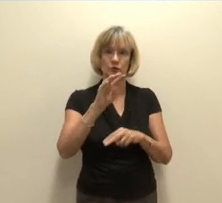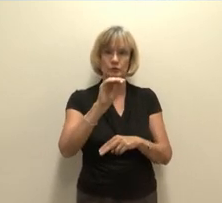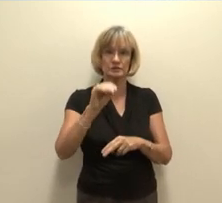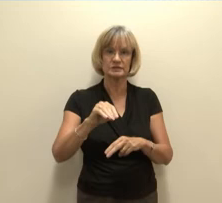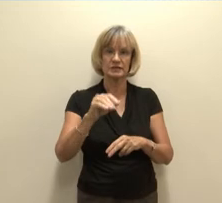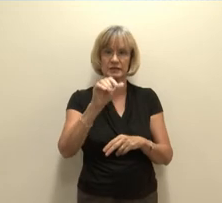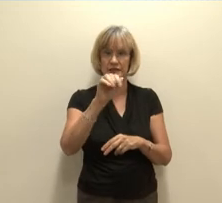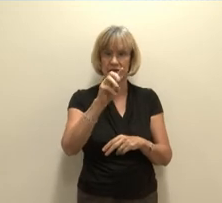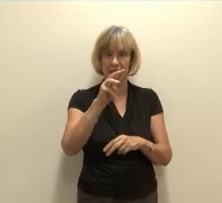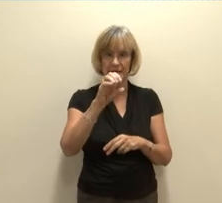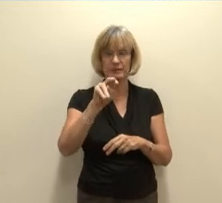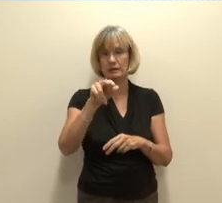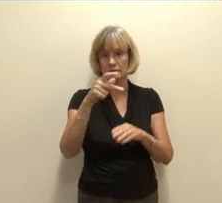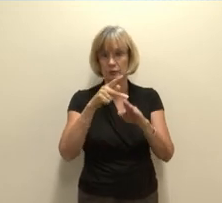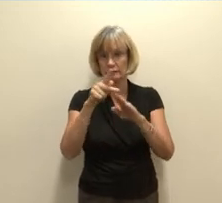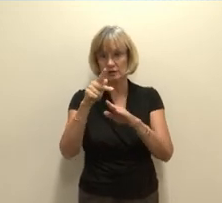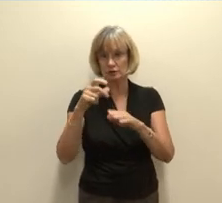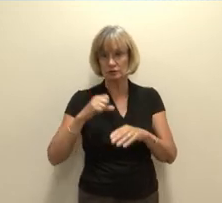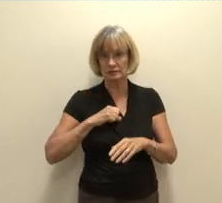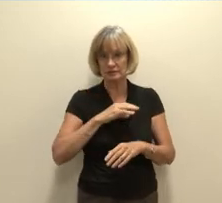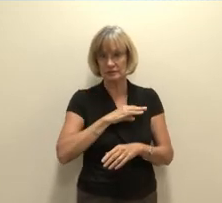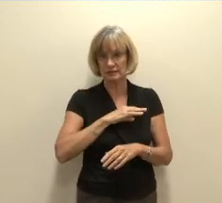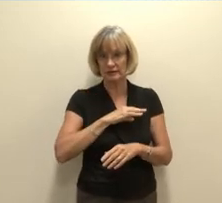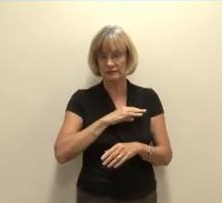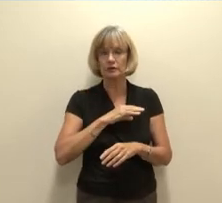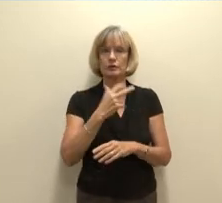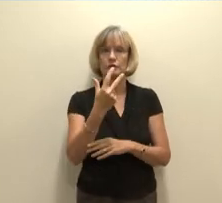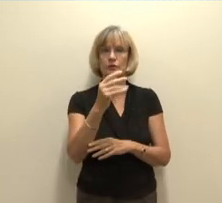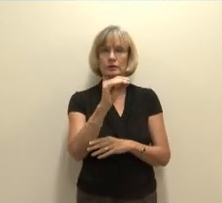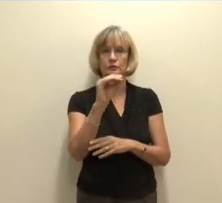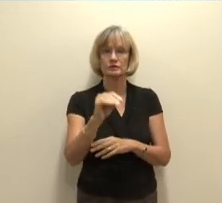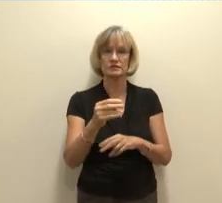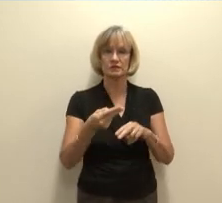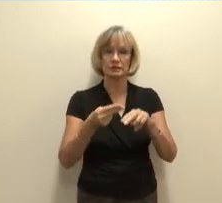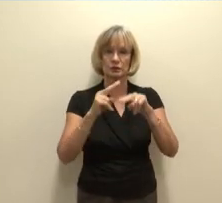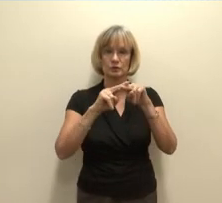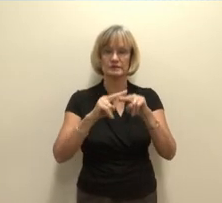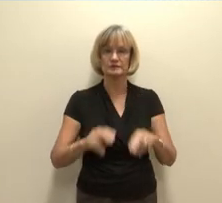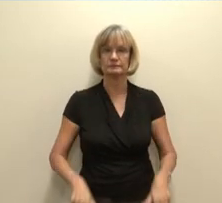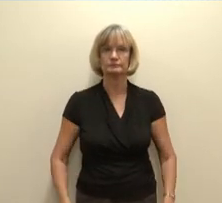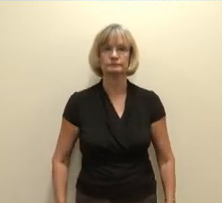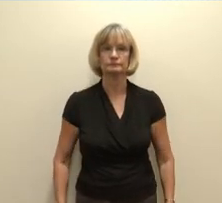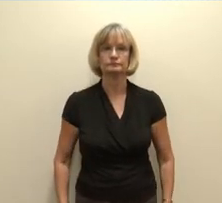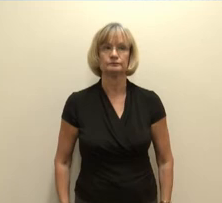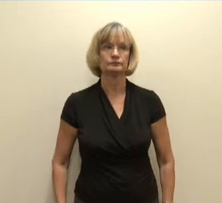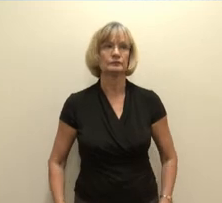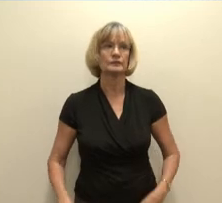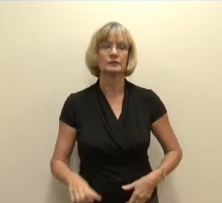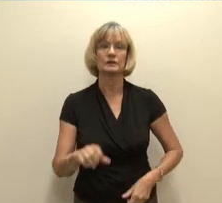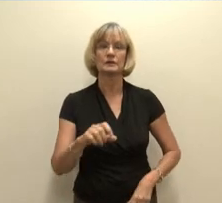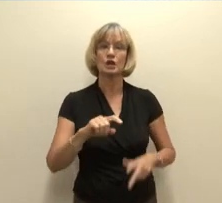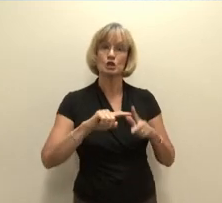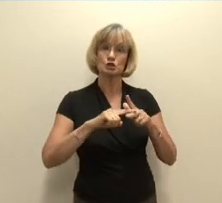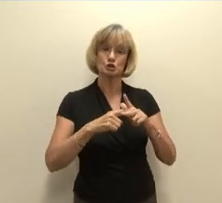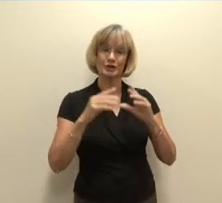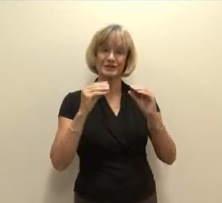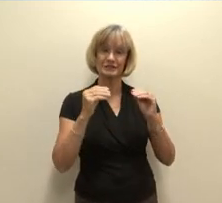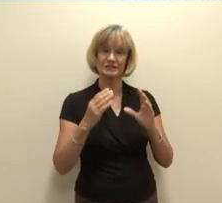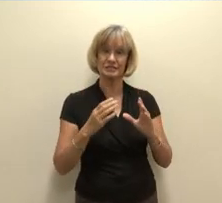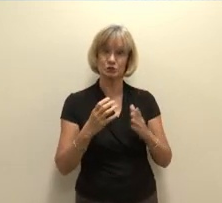administrative and other professional staff received a 3% of the midpoint increase. We raised our starting teacher salary